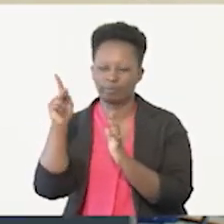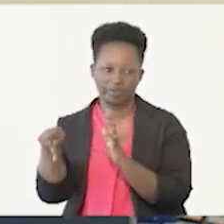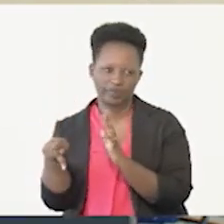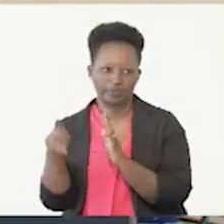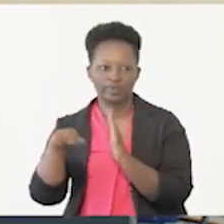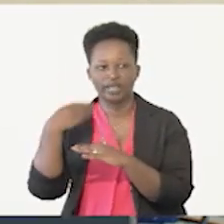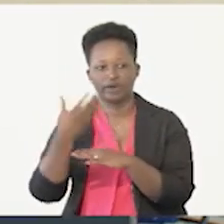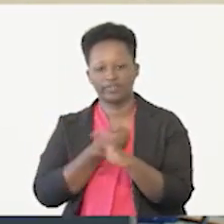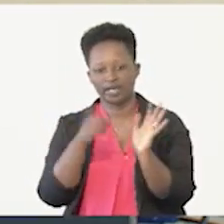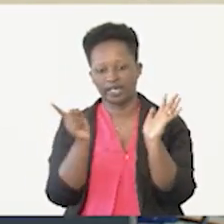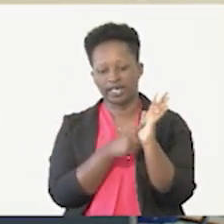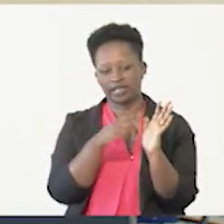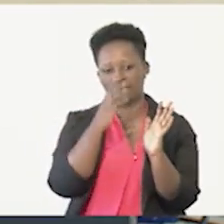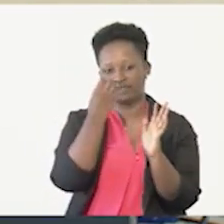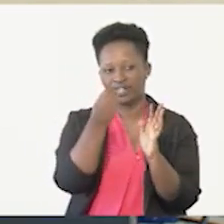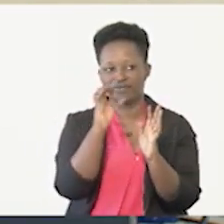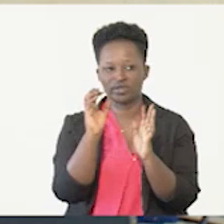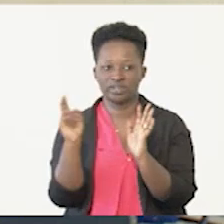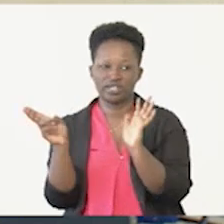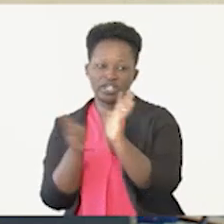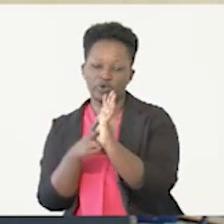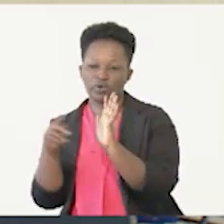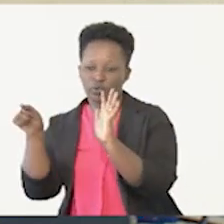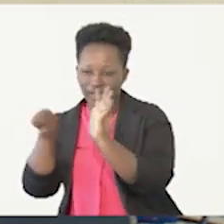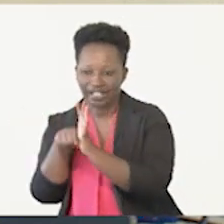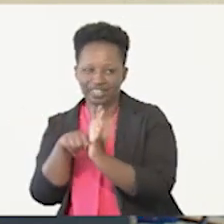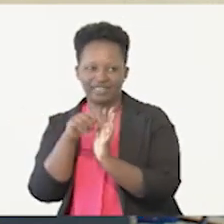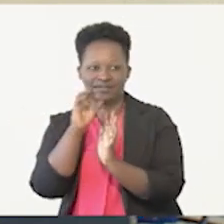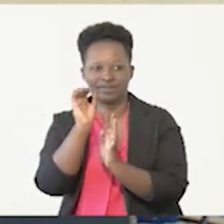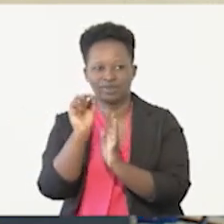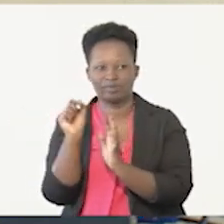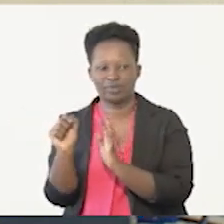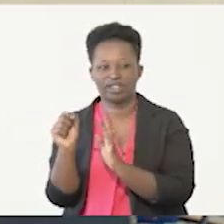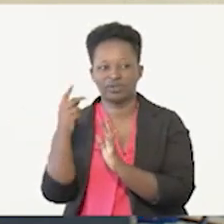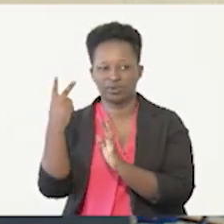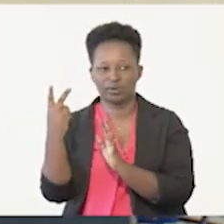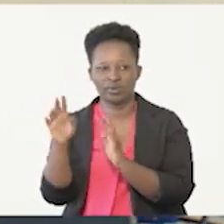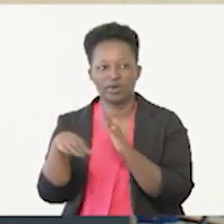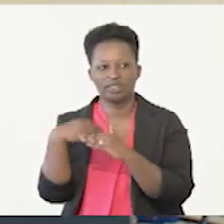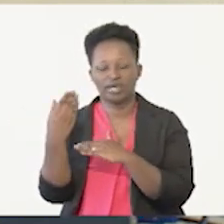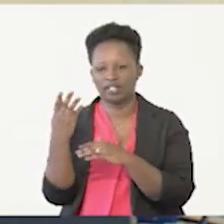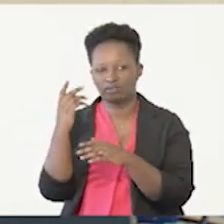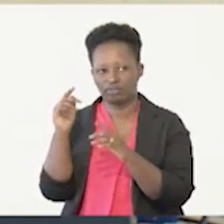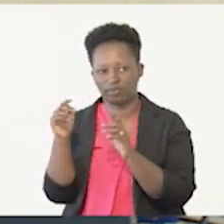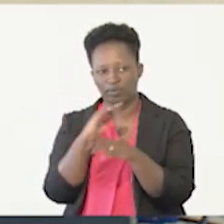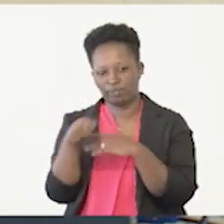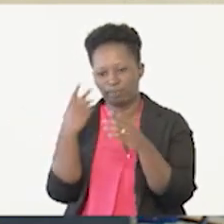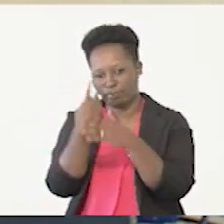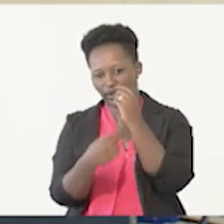here we have negative 500 equaling to negative 0.2 P. You divide both sides by